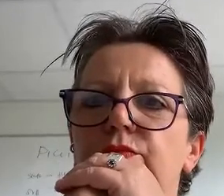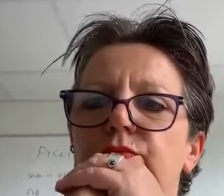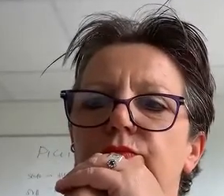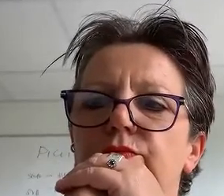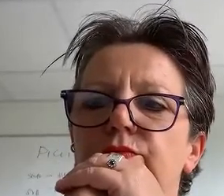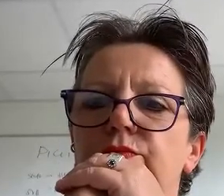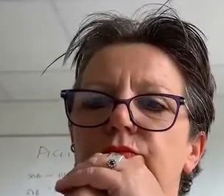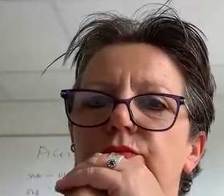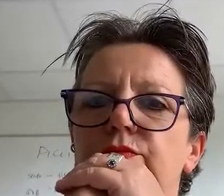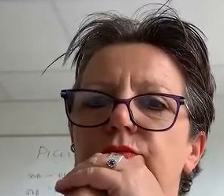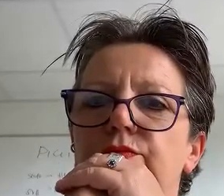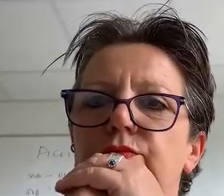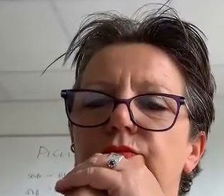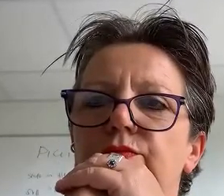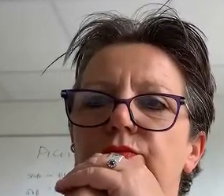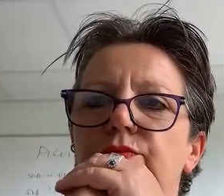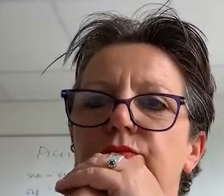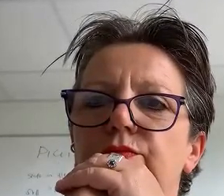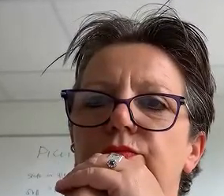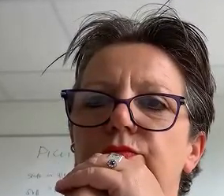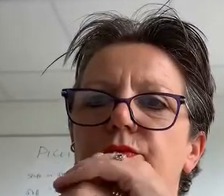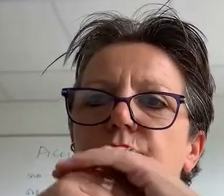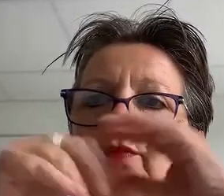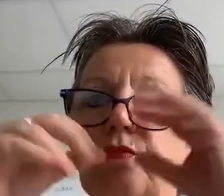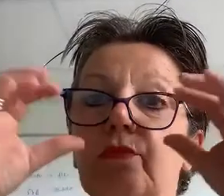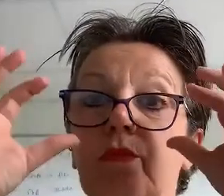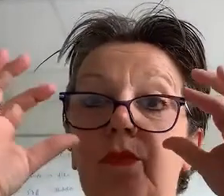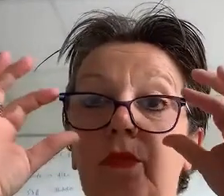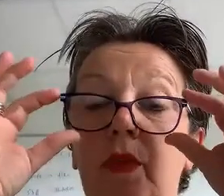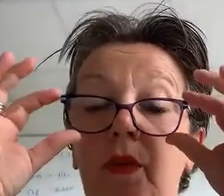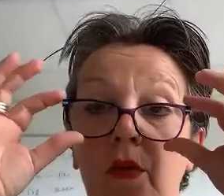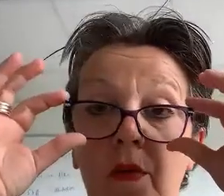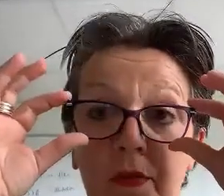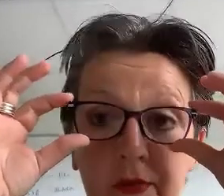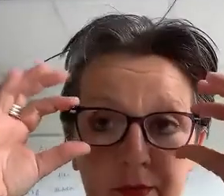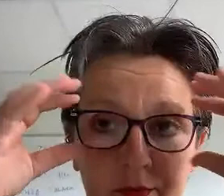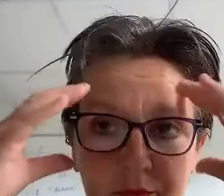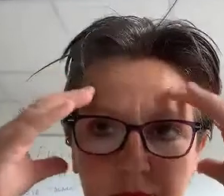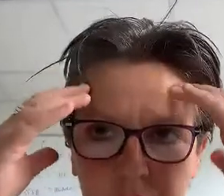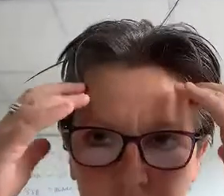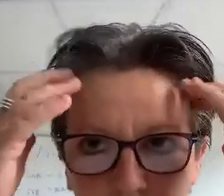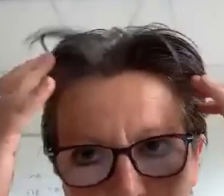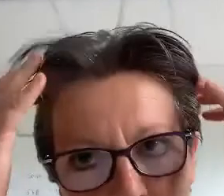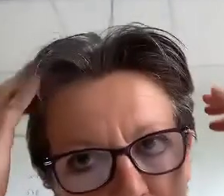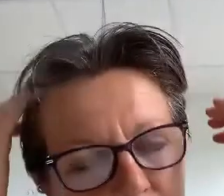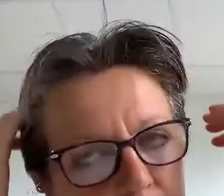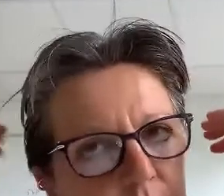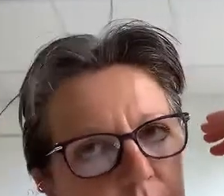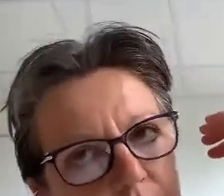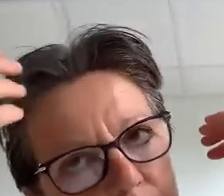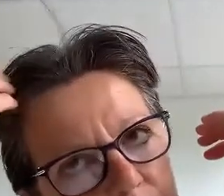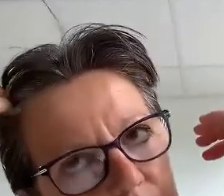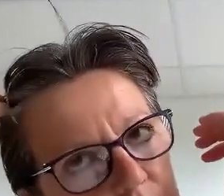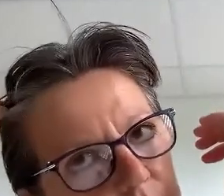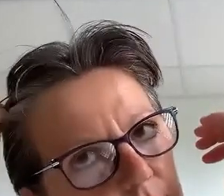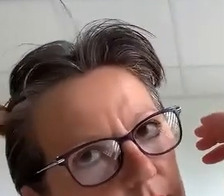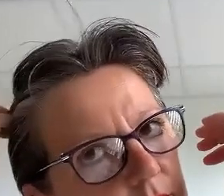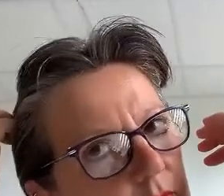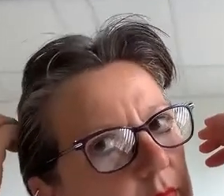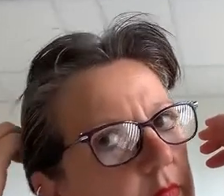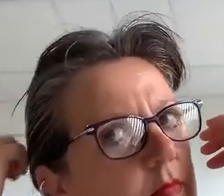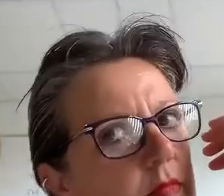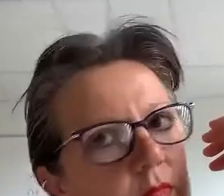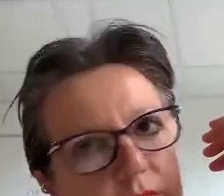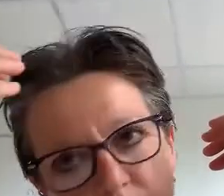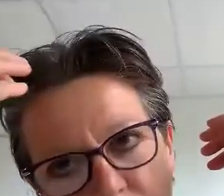for most, and it will tell you there's some little boxes, little dots in a square box, and it says gallery view, and that will give you